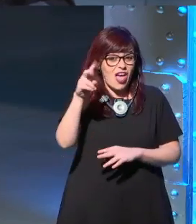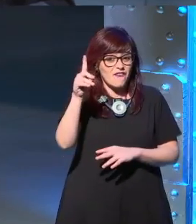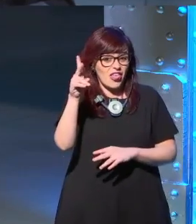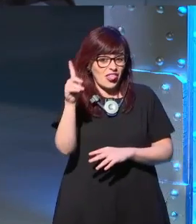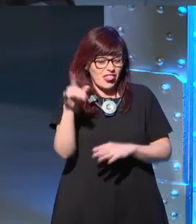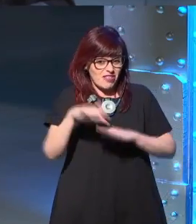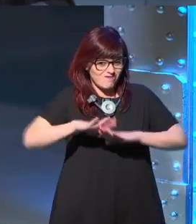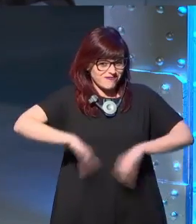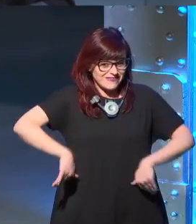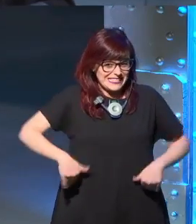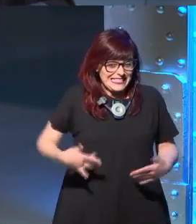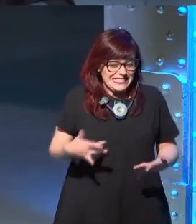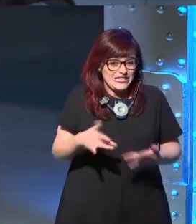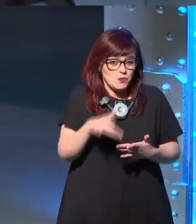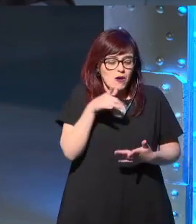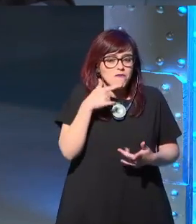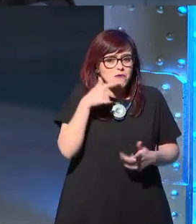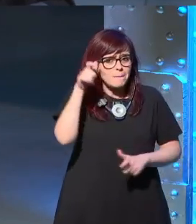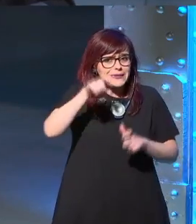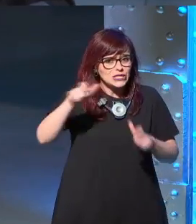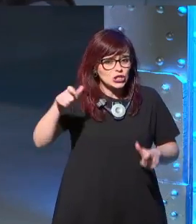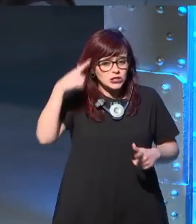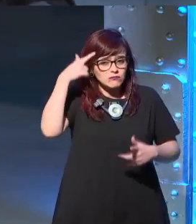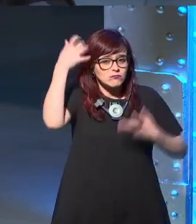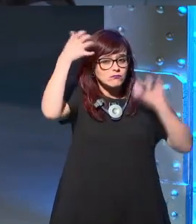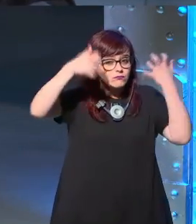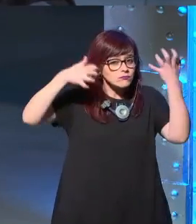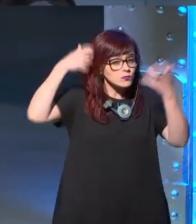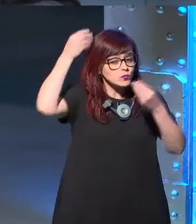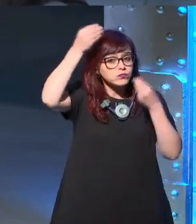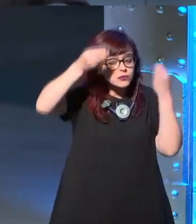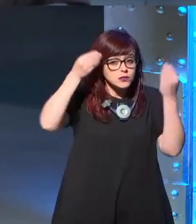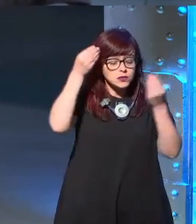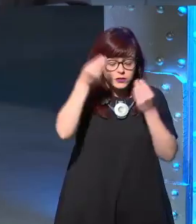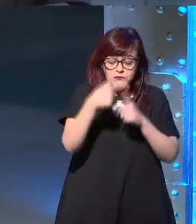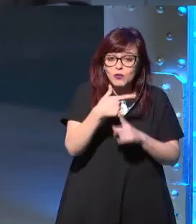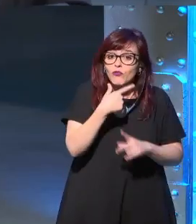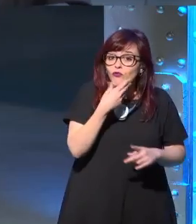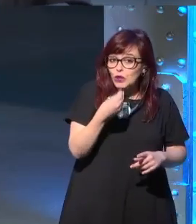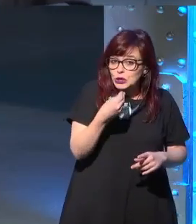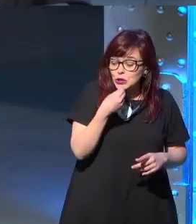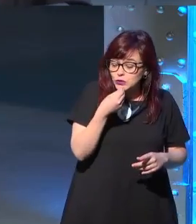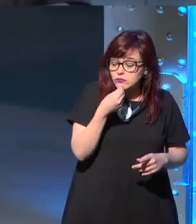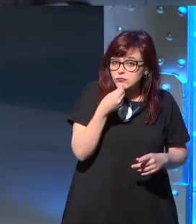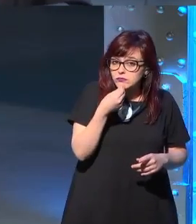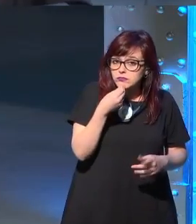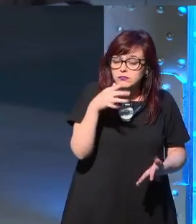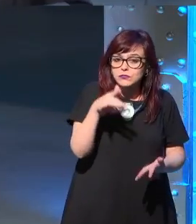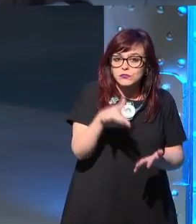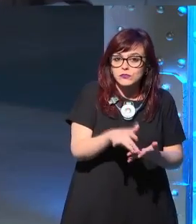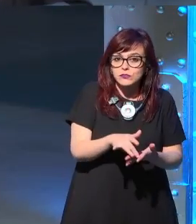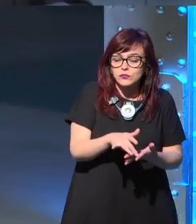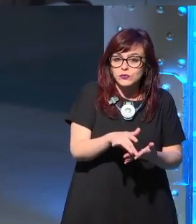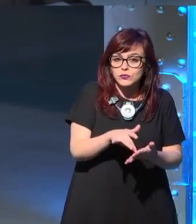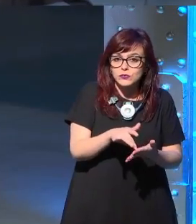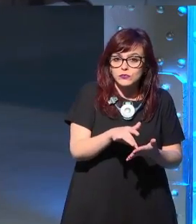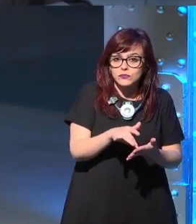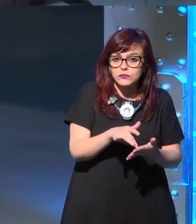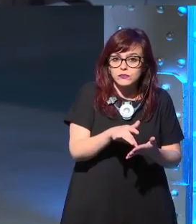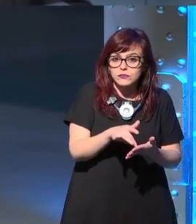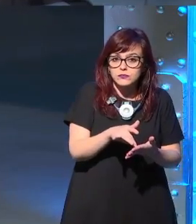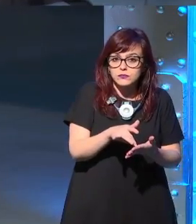way, what's particularly lovable about him is that he wasn't touched by lightning with true genius